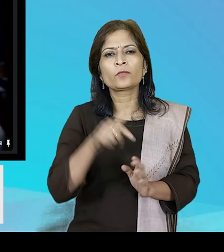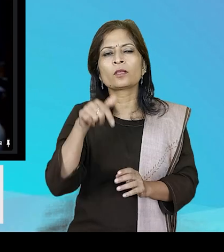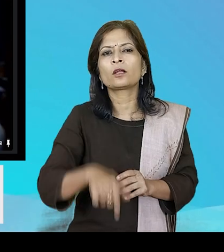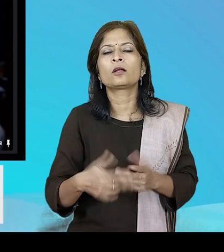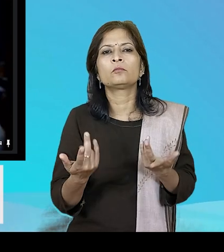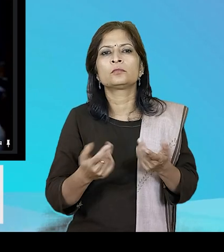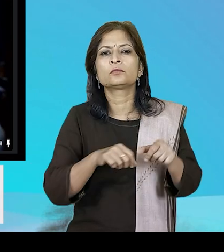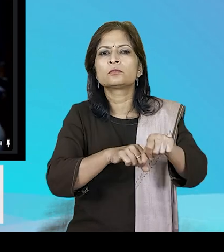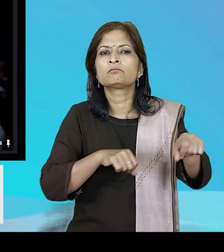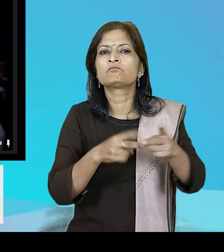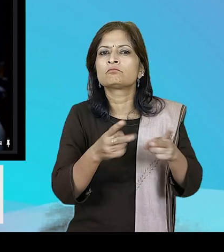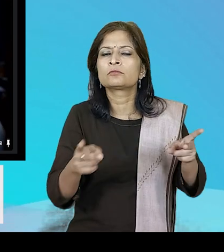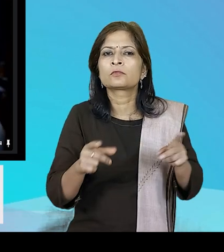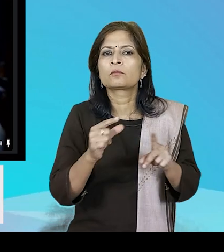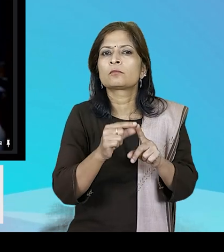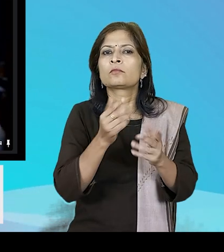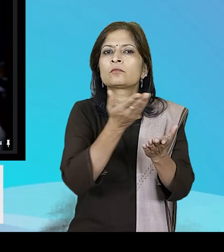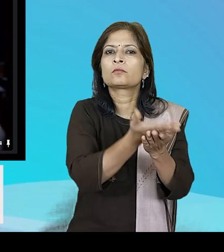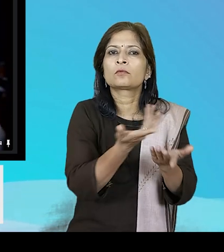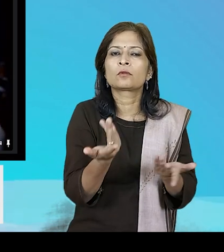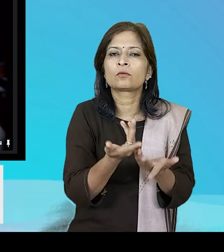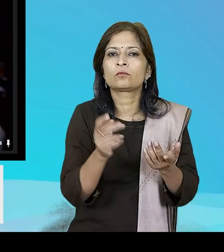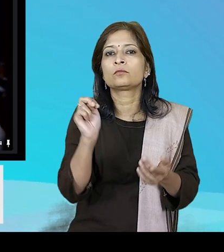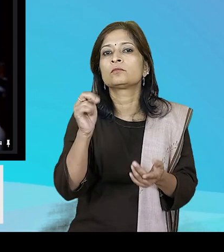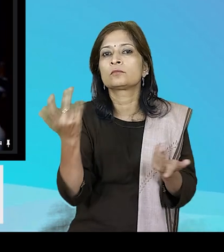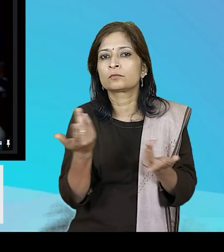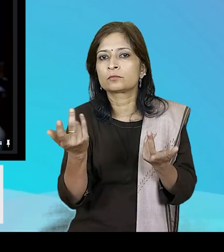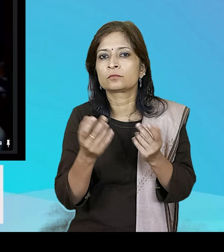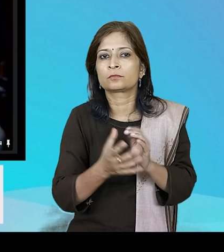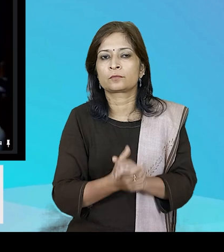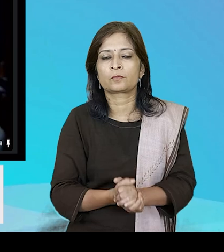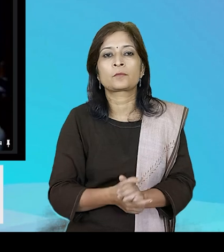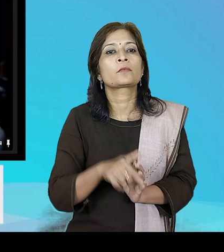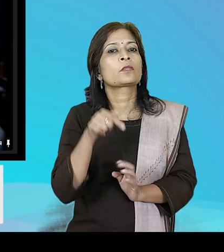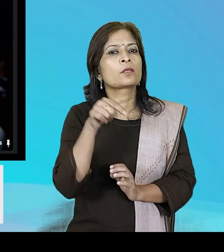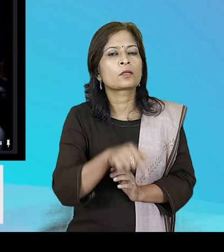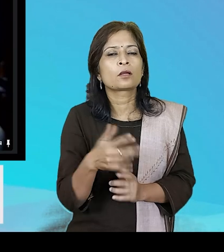what are the documents necessary while making this passport, ma'am?